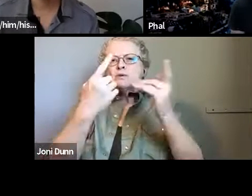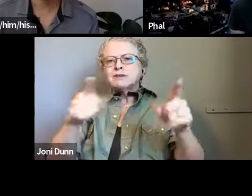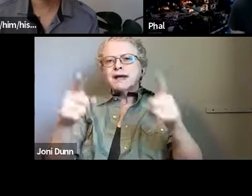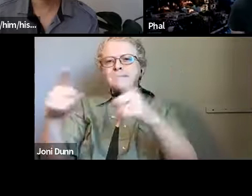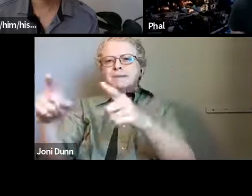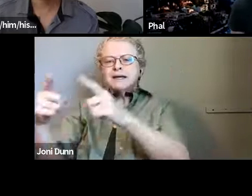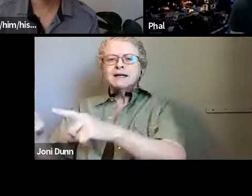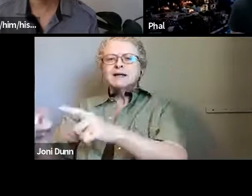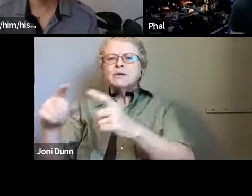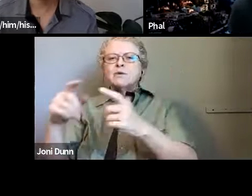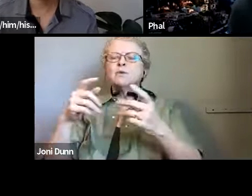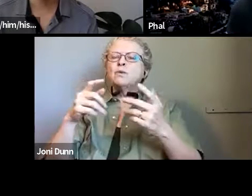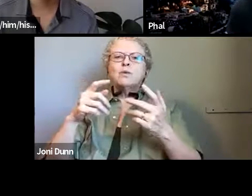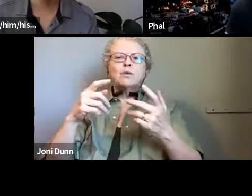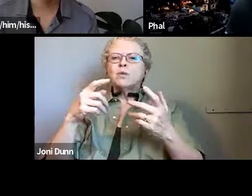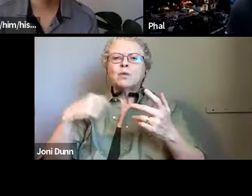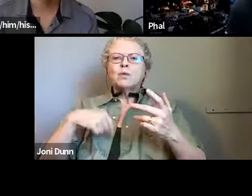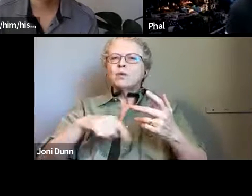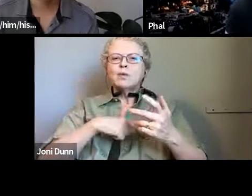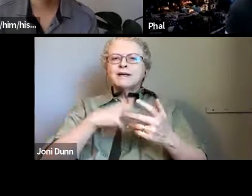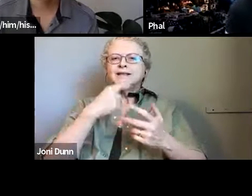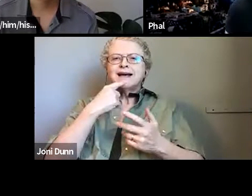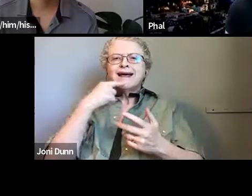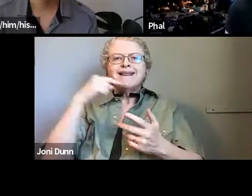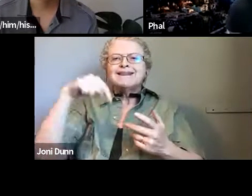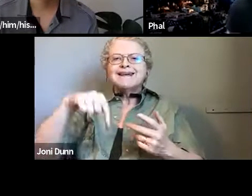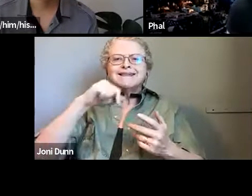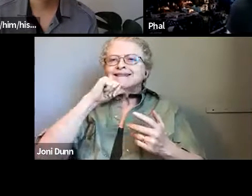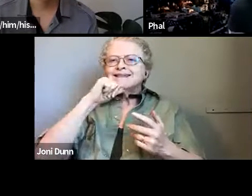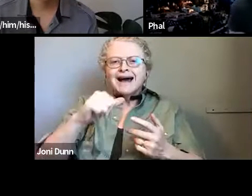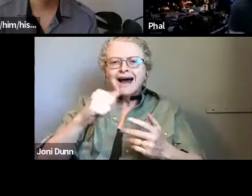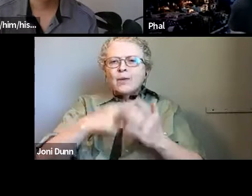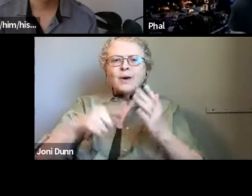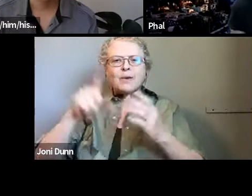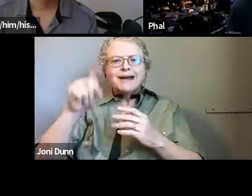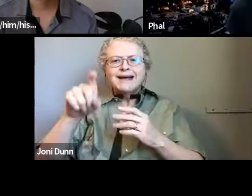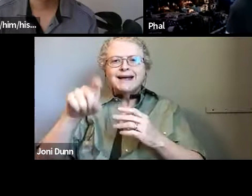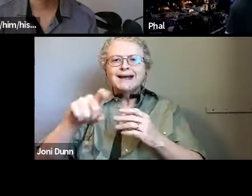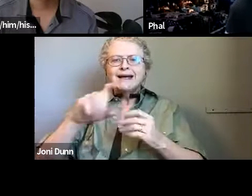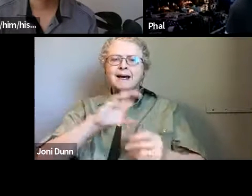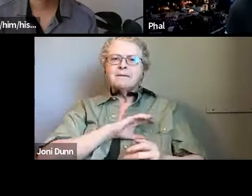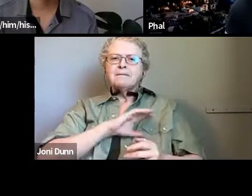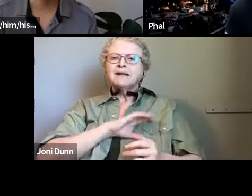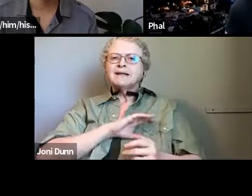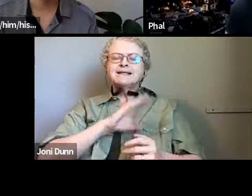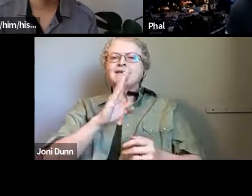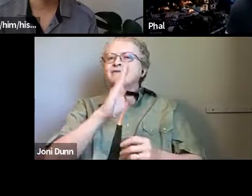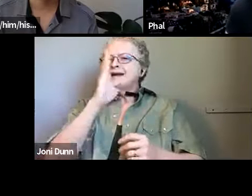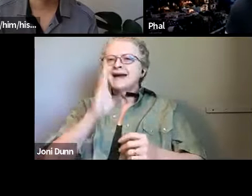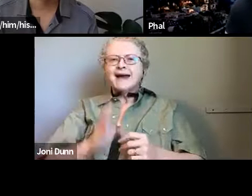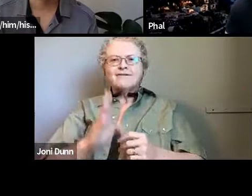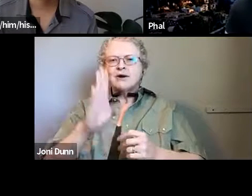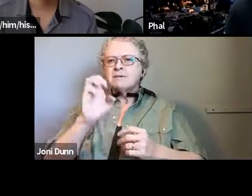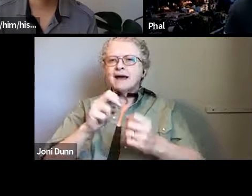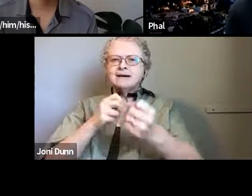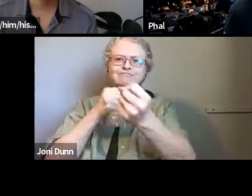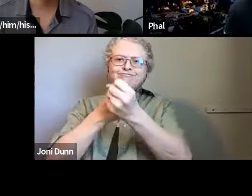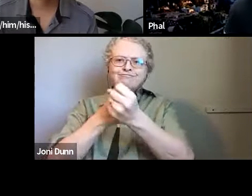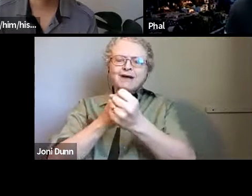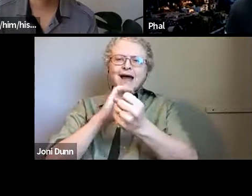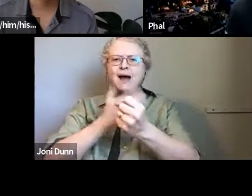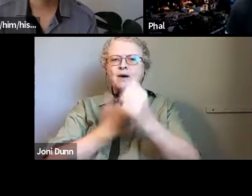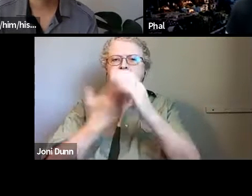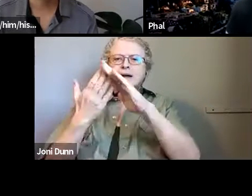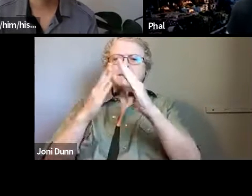letter to say, like, no, this is not like what our communities need. Like, police have never been good for our communities, and really to oppose the uses of hate